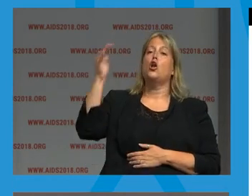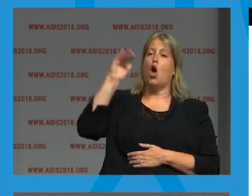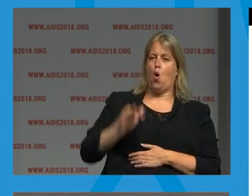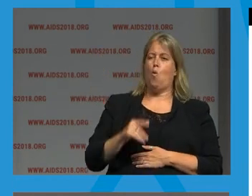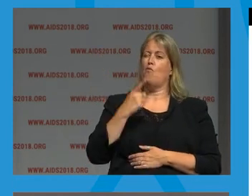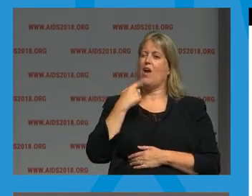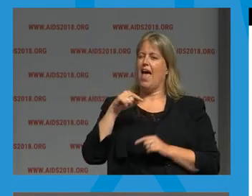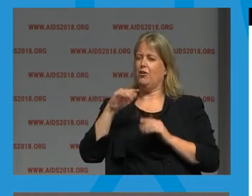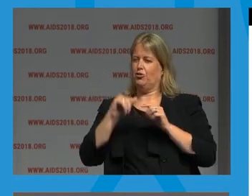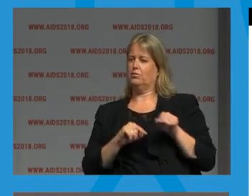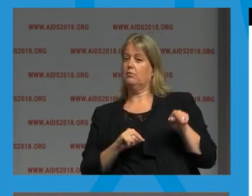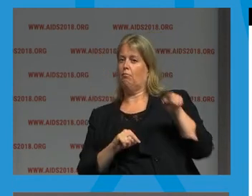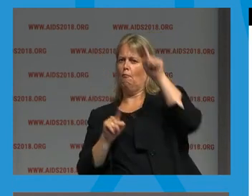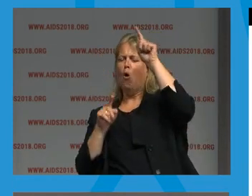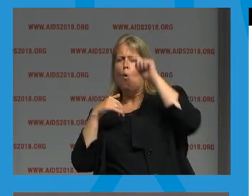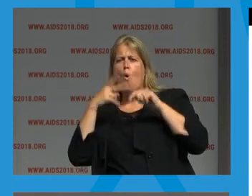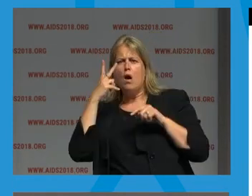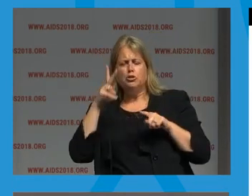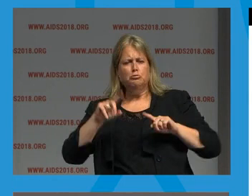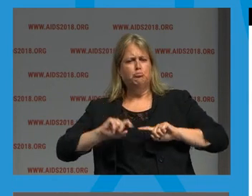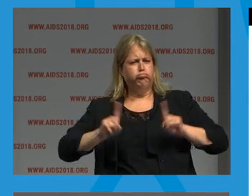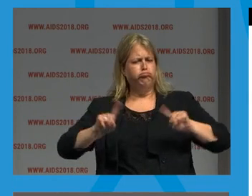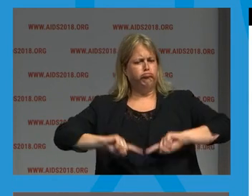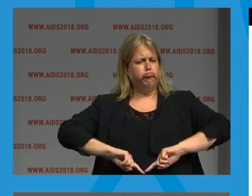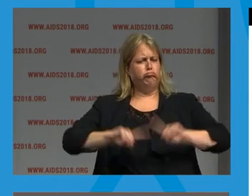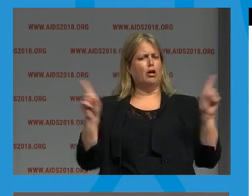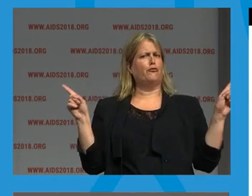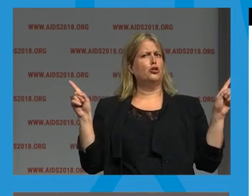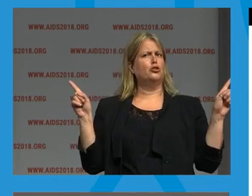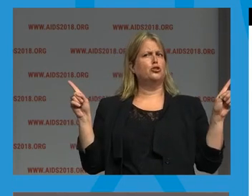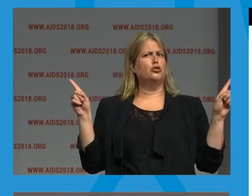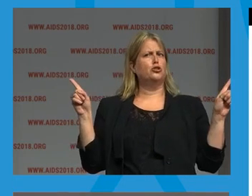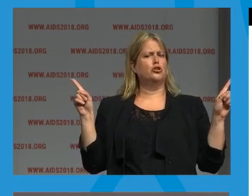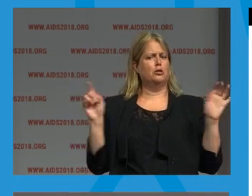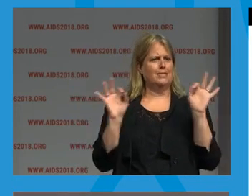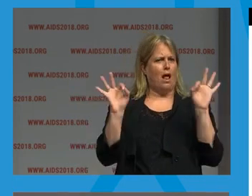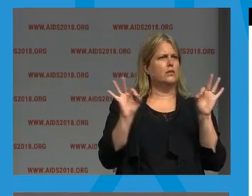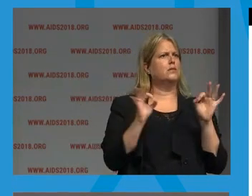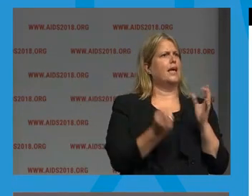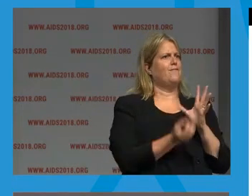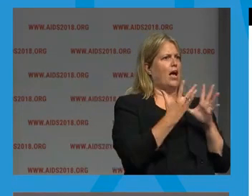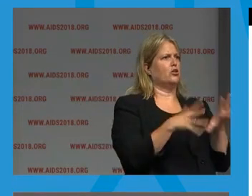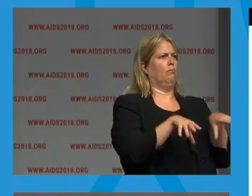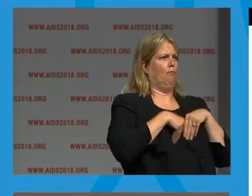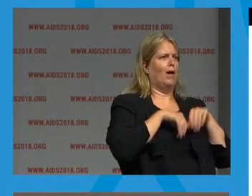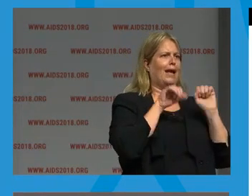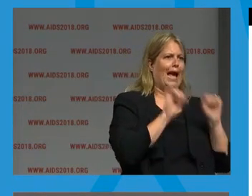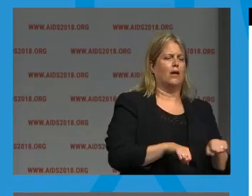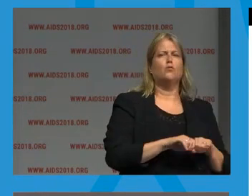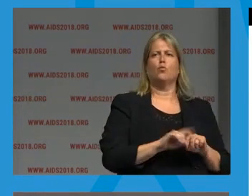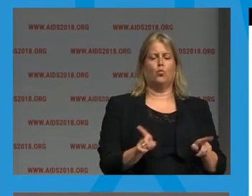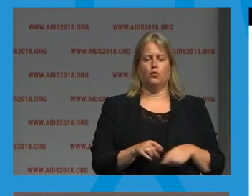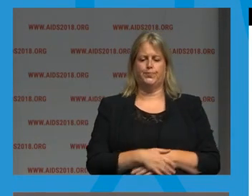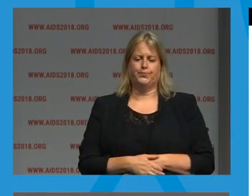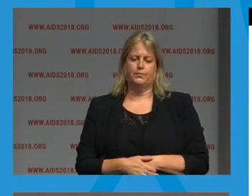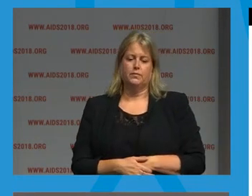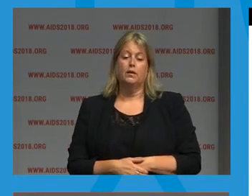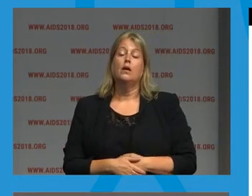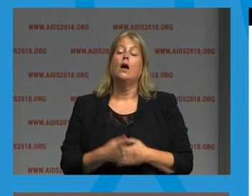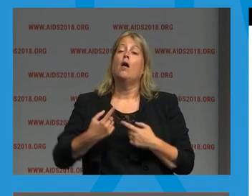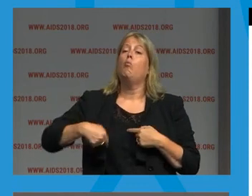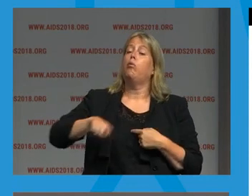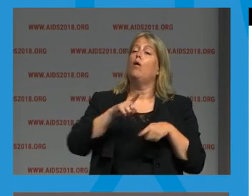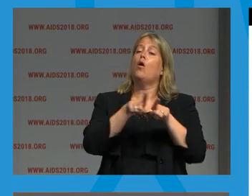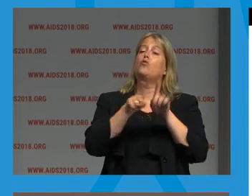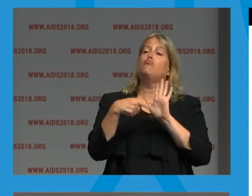in red, and clearly a major difference in infectability of these cells. We and others also showed